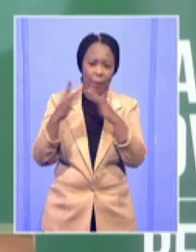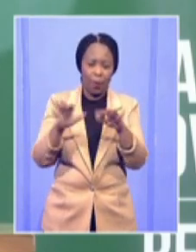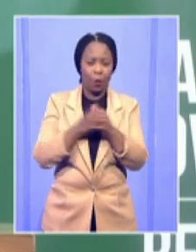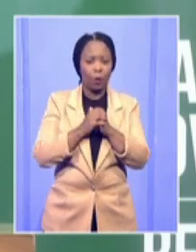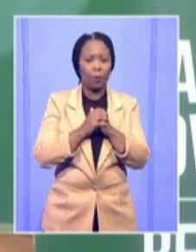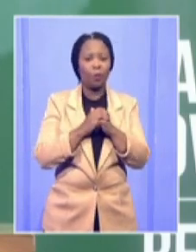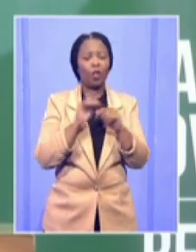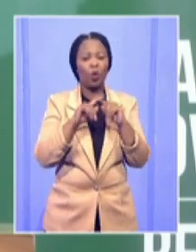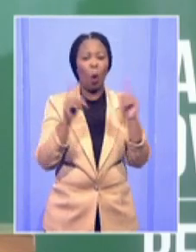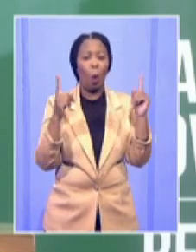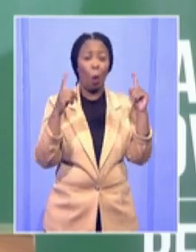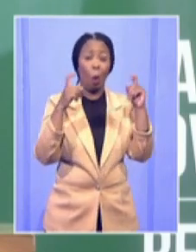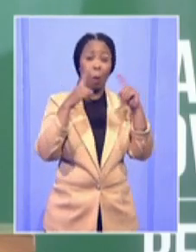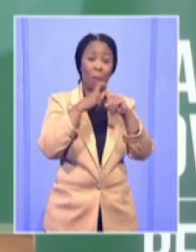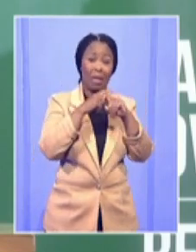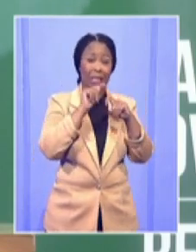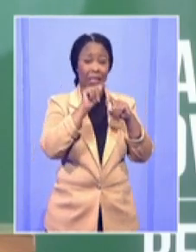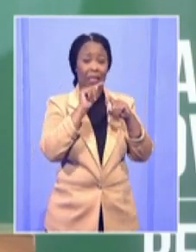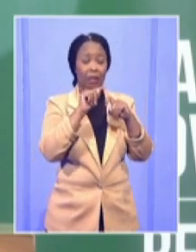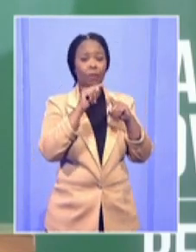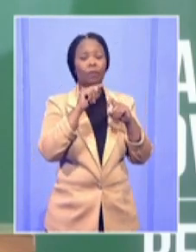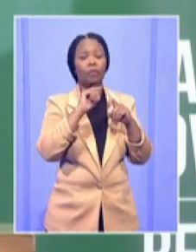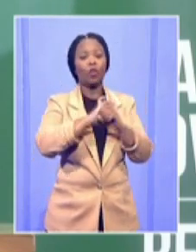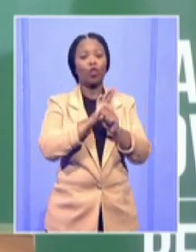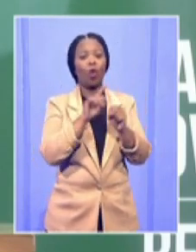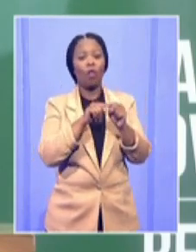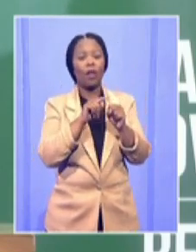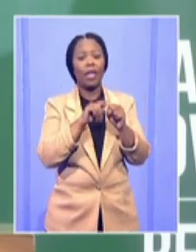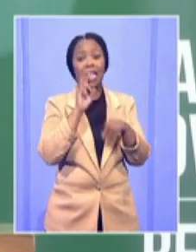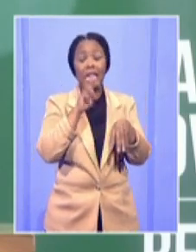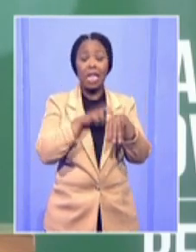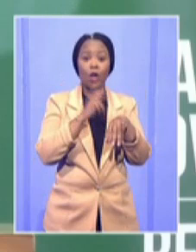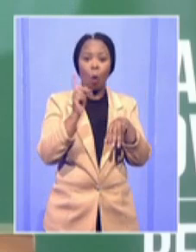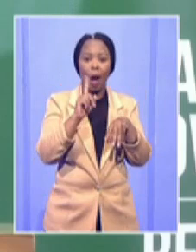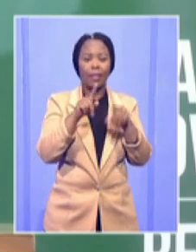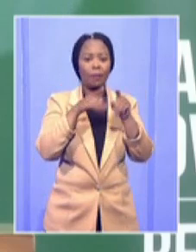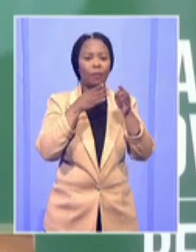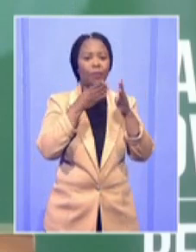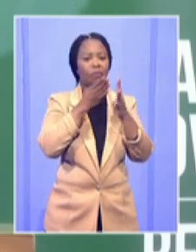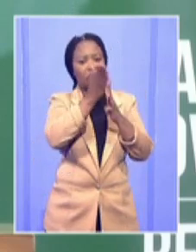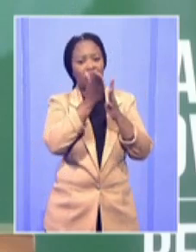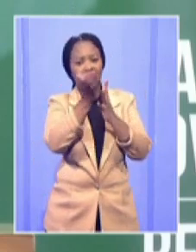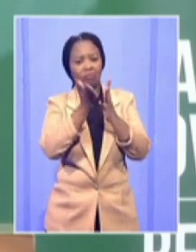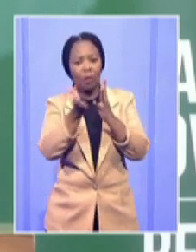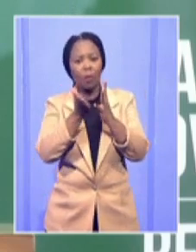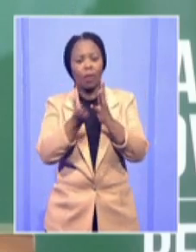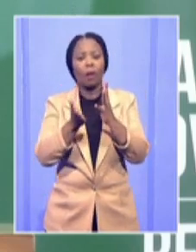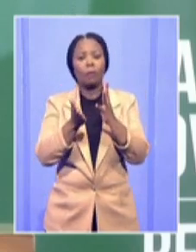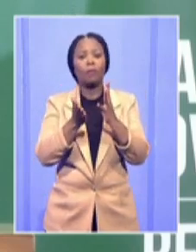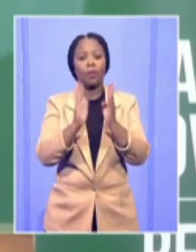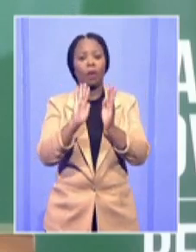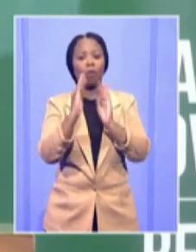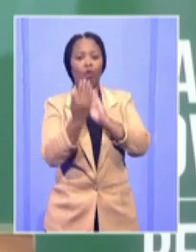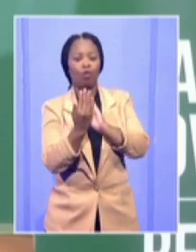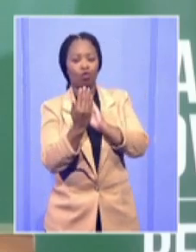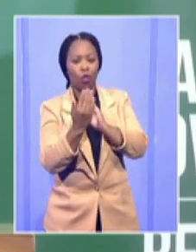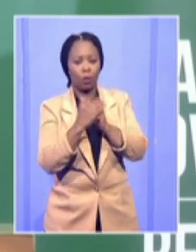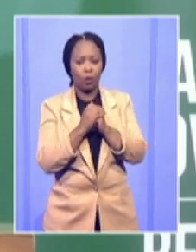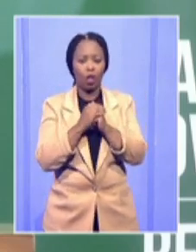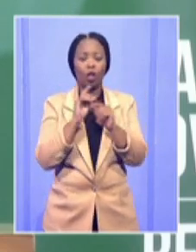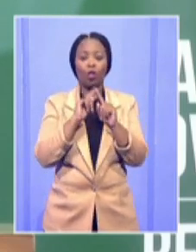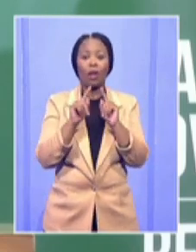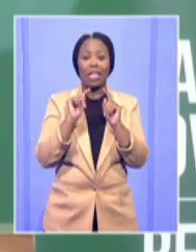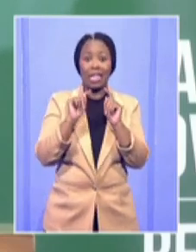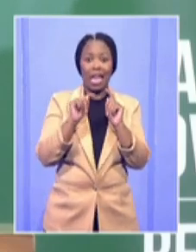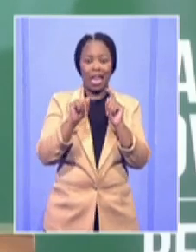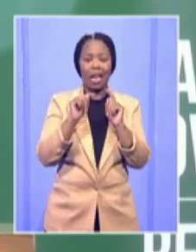of the pandemic required a multi-pronged, multi-sector approach. Accordingly, South Africa's response was